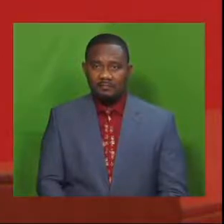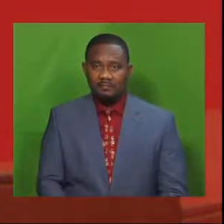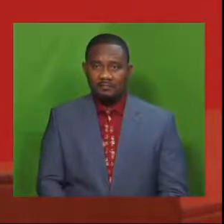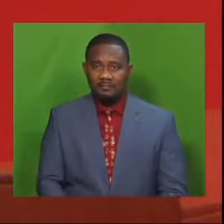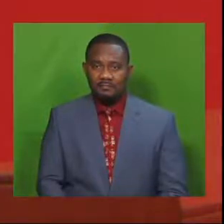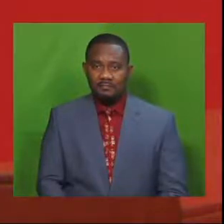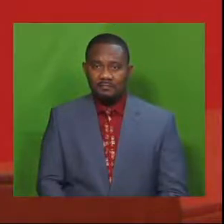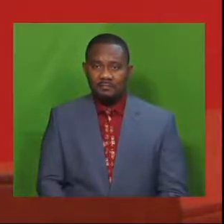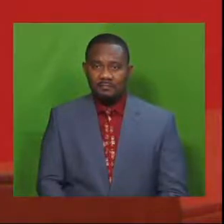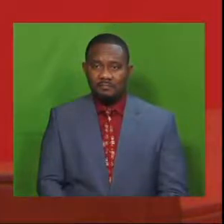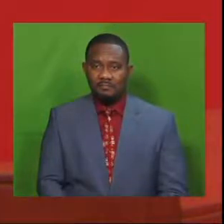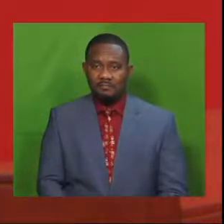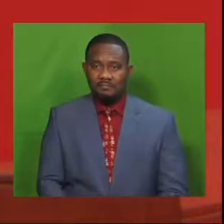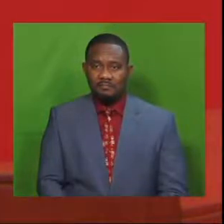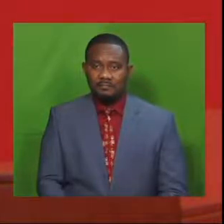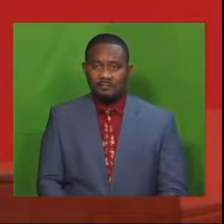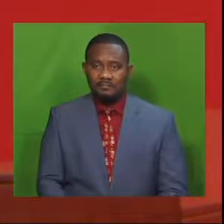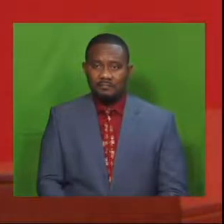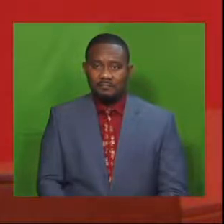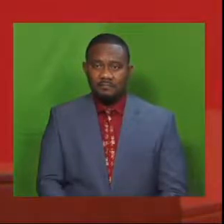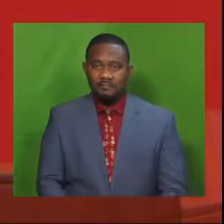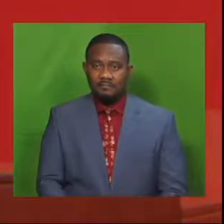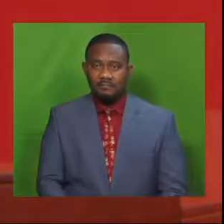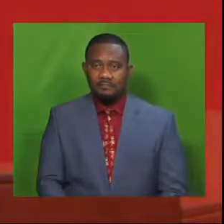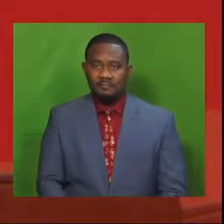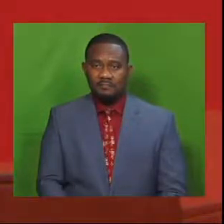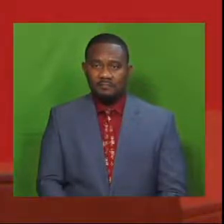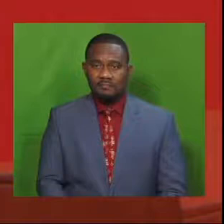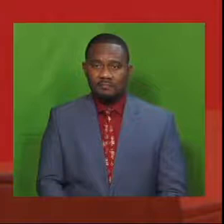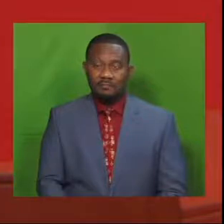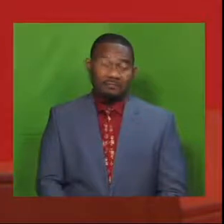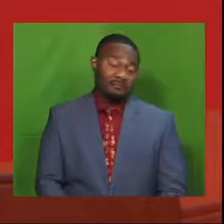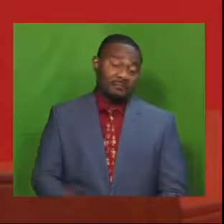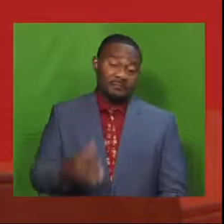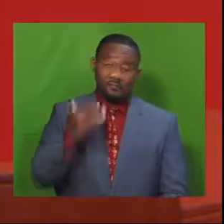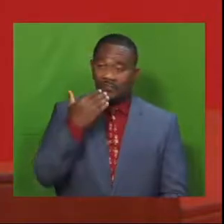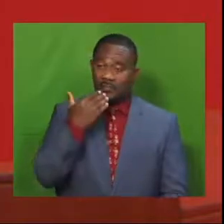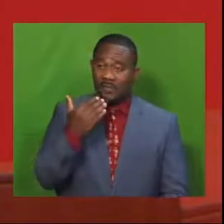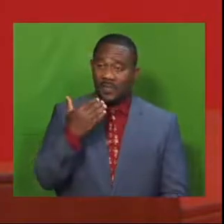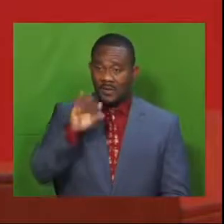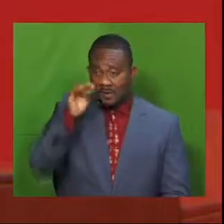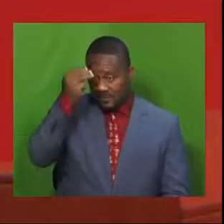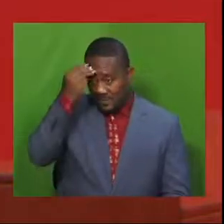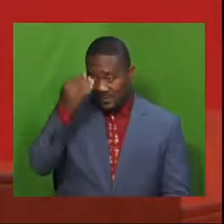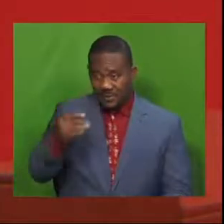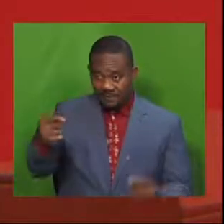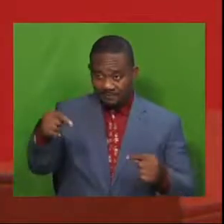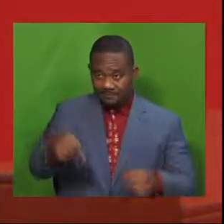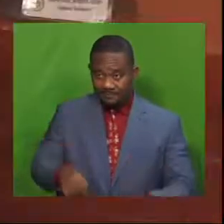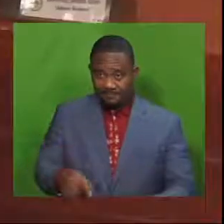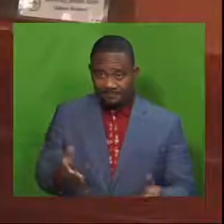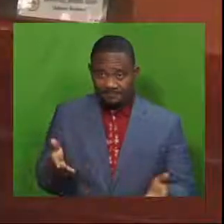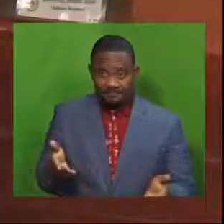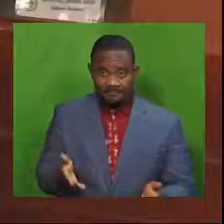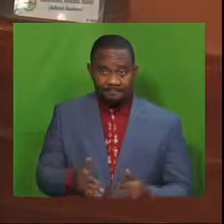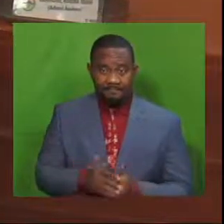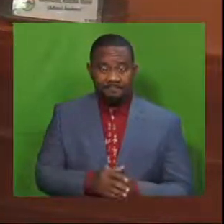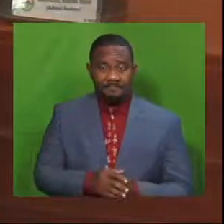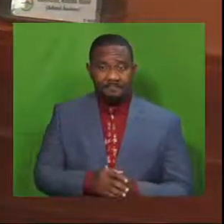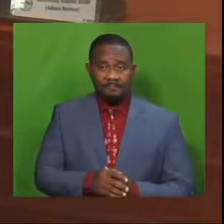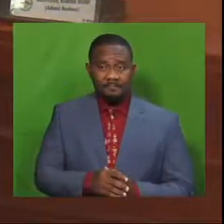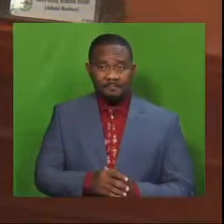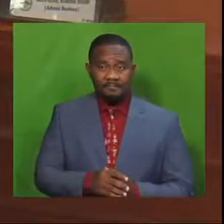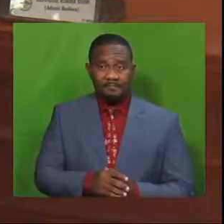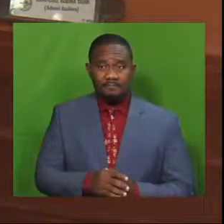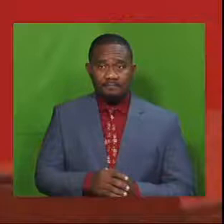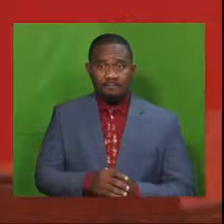Yes, honorable members, we thank the minister for attending upon the House to answer an urgent